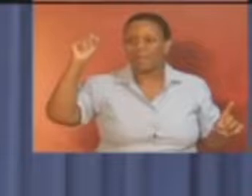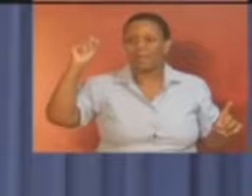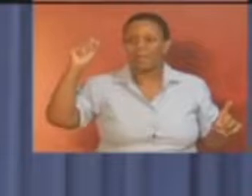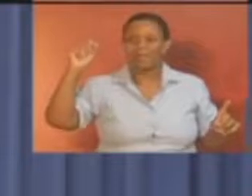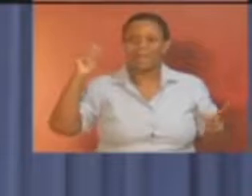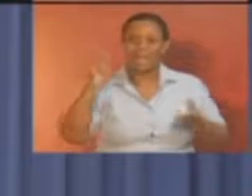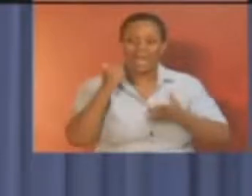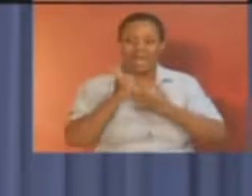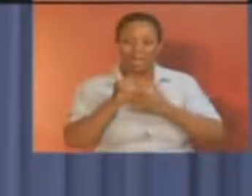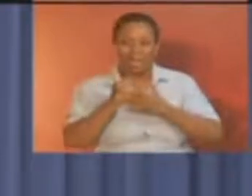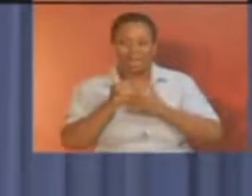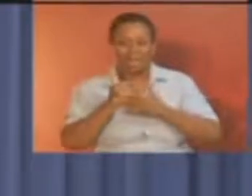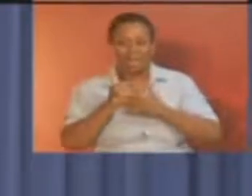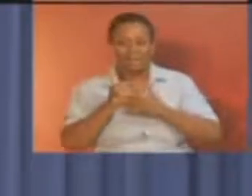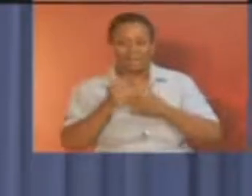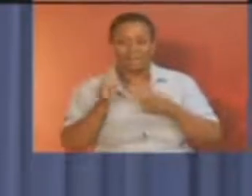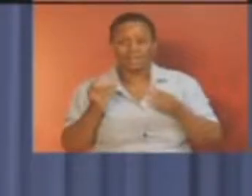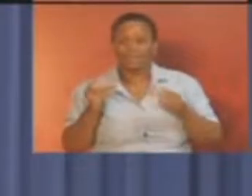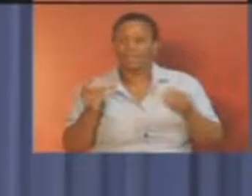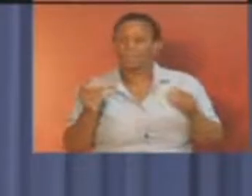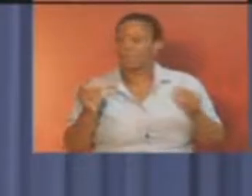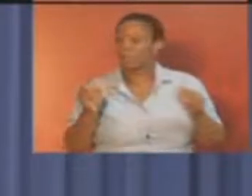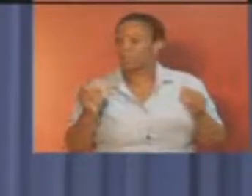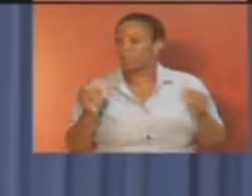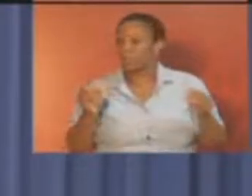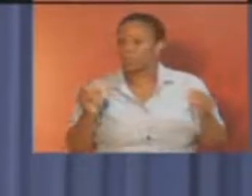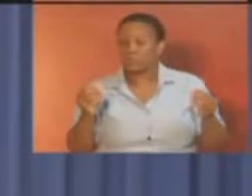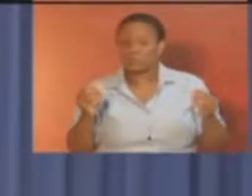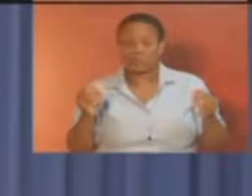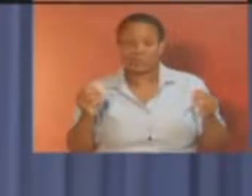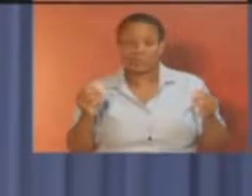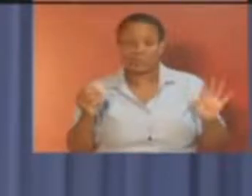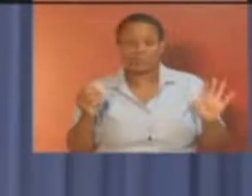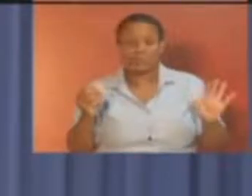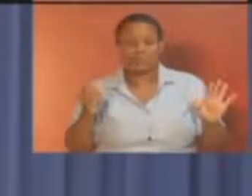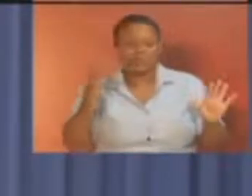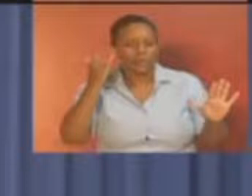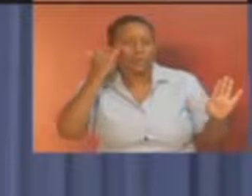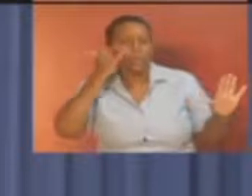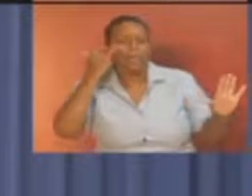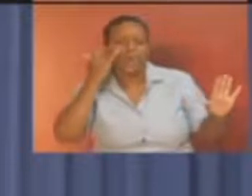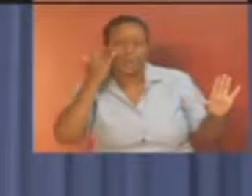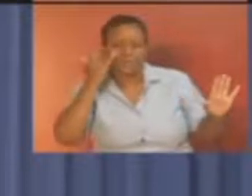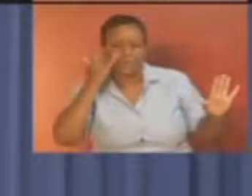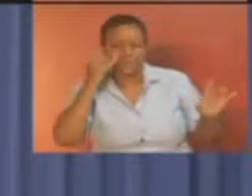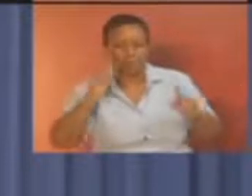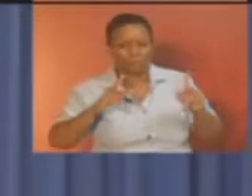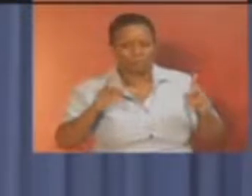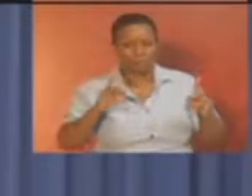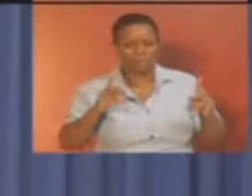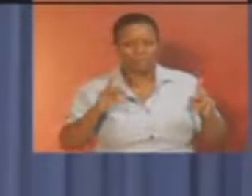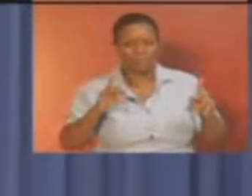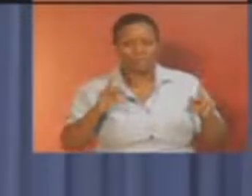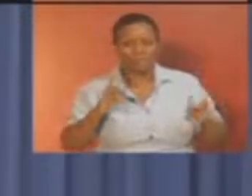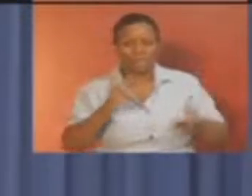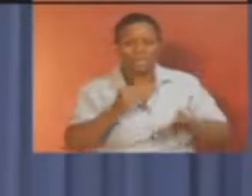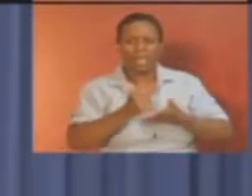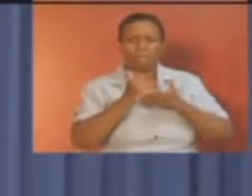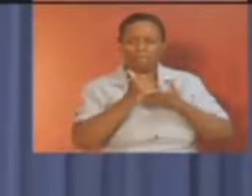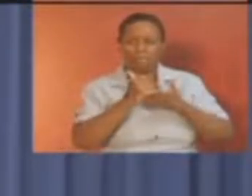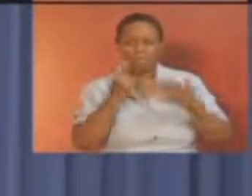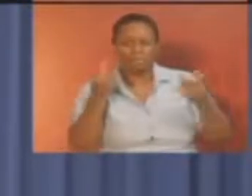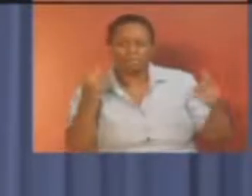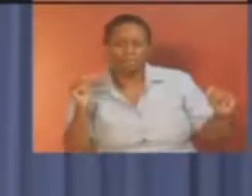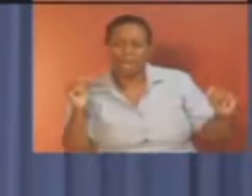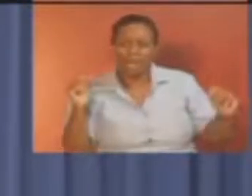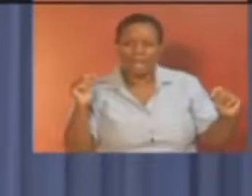What if they were reaching out to you? You see it in India? Very many people reaching out for a